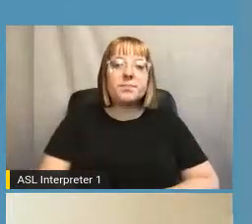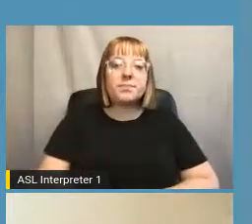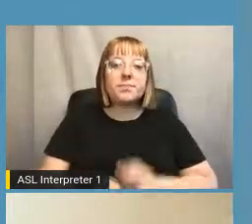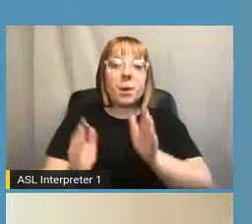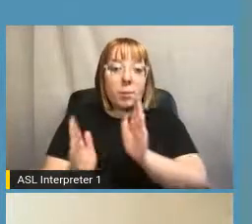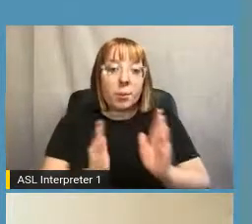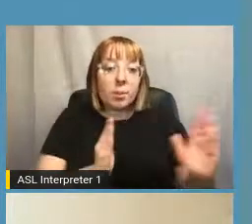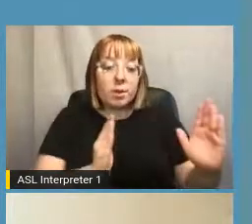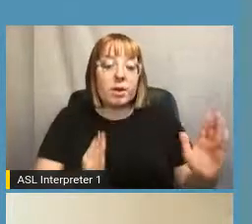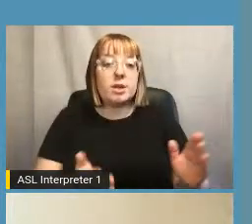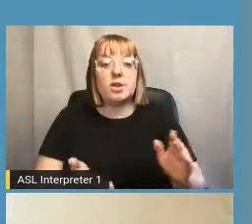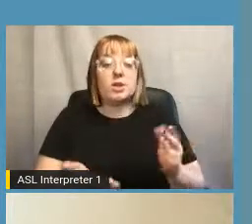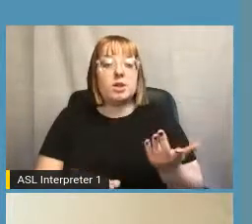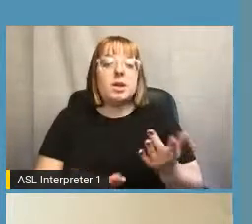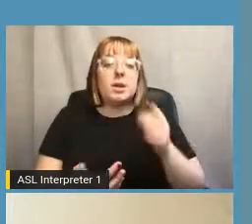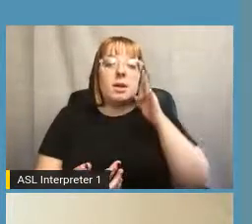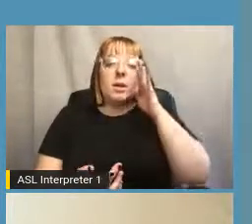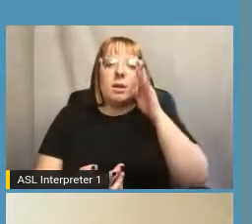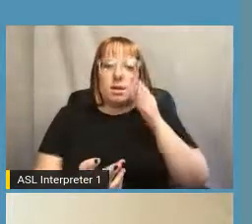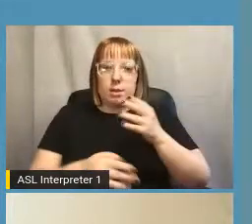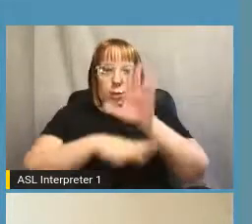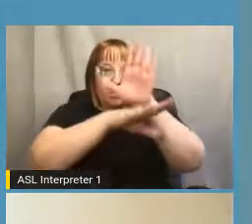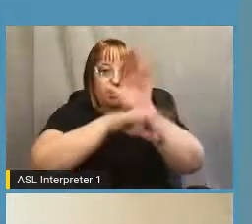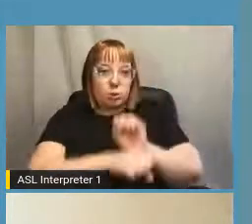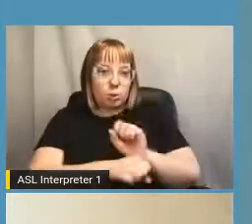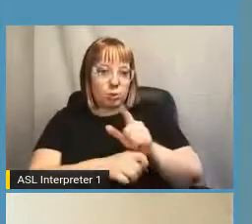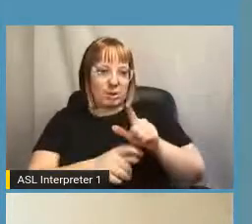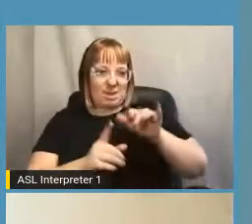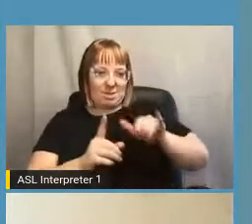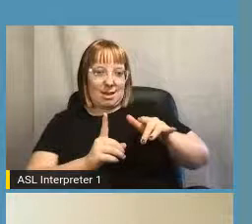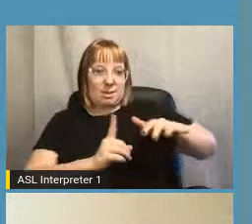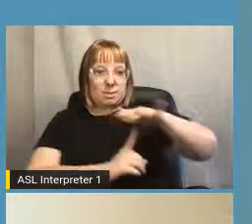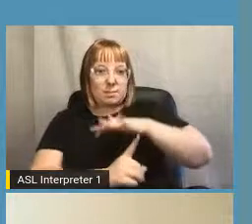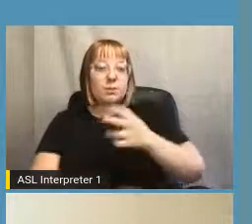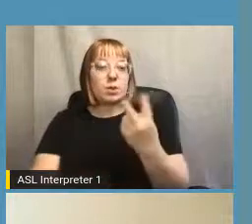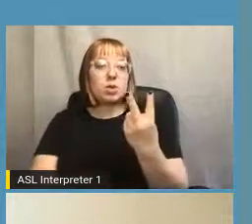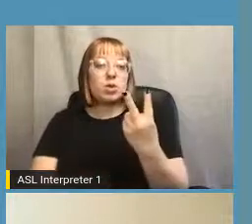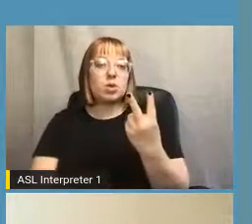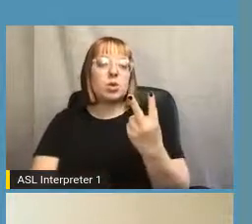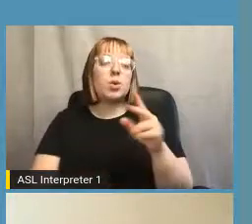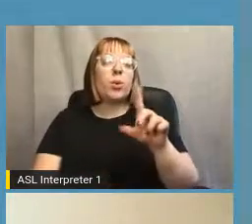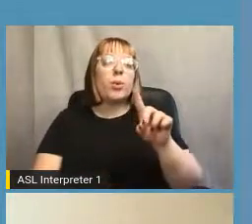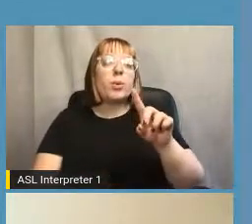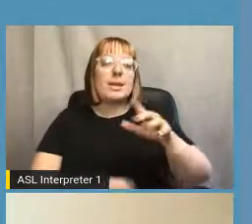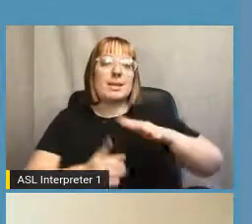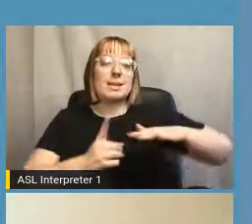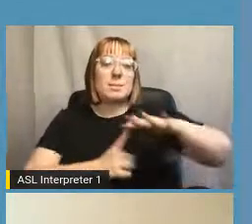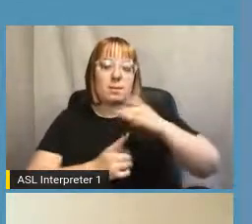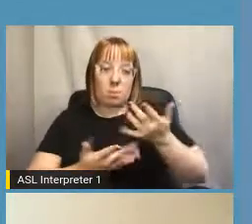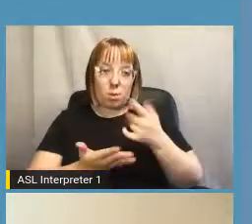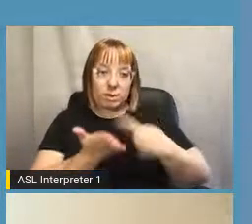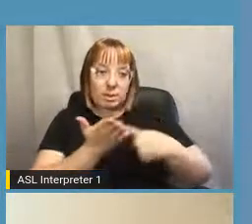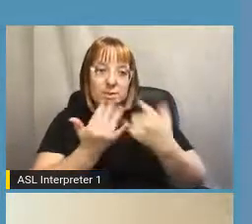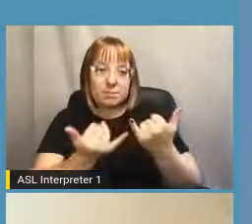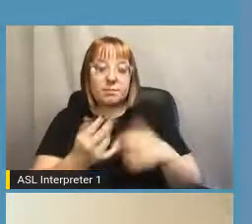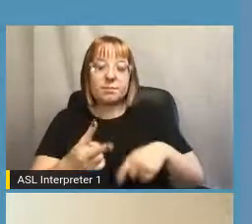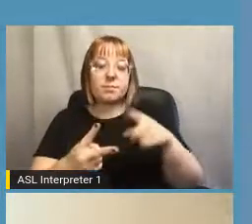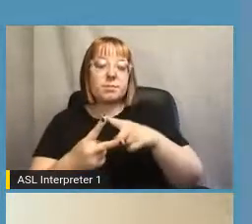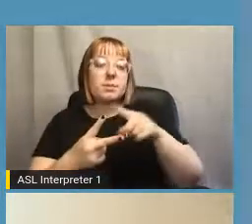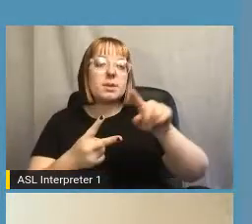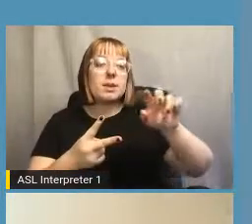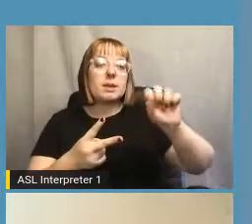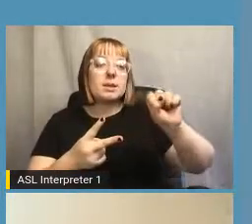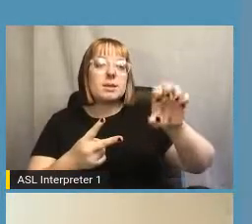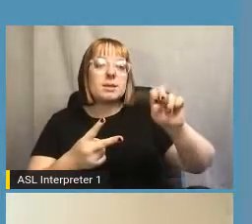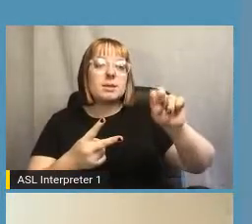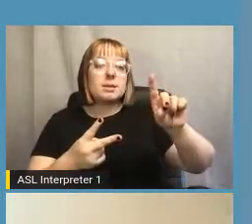towards the idea of getting used to the space, there are two virtual 3D spaces I want to talk about today. One is Second Life, which has